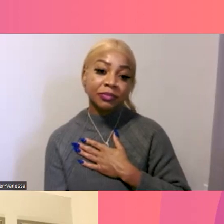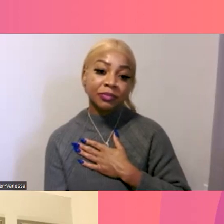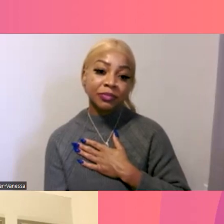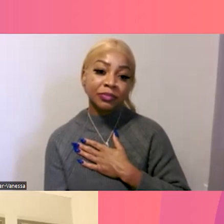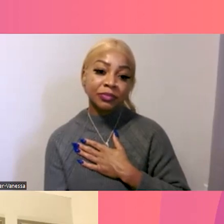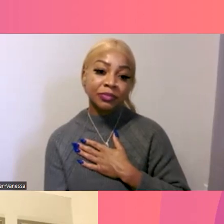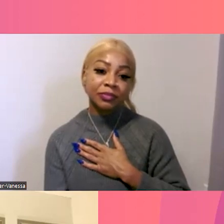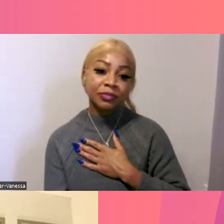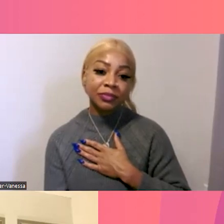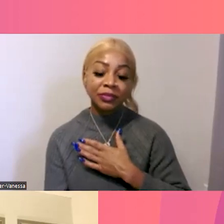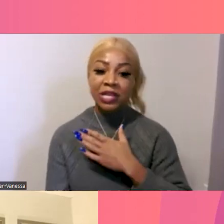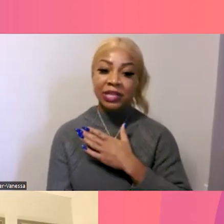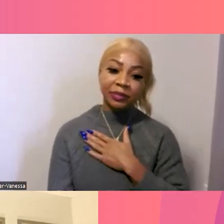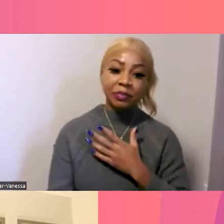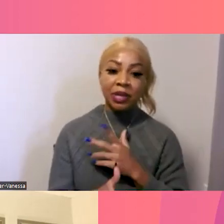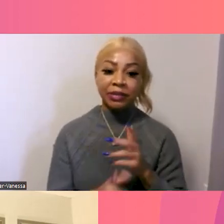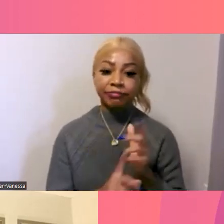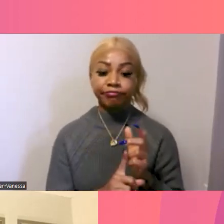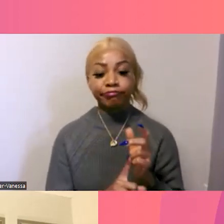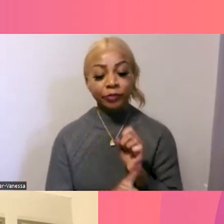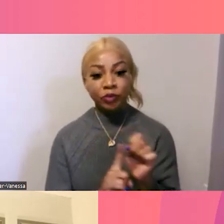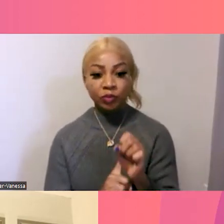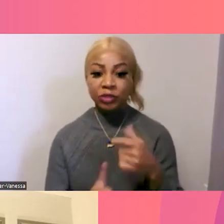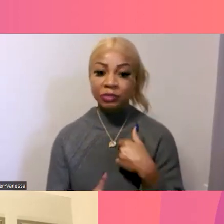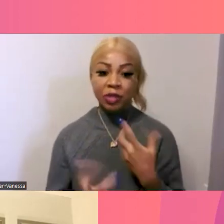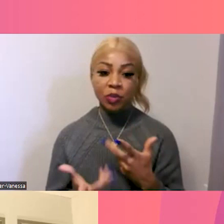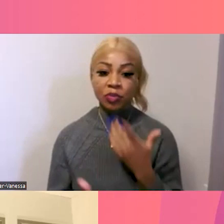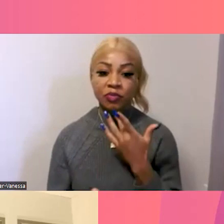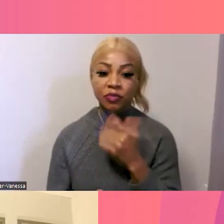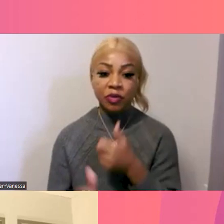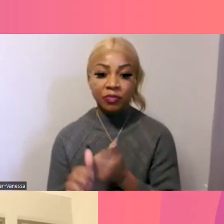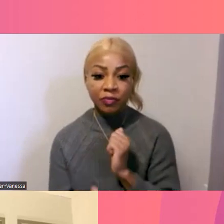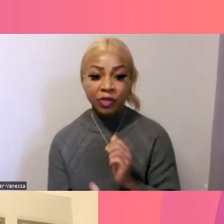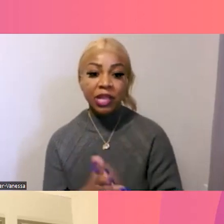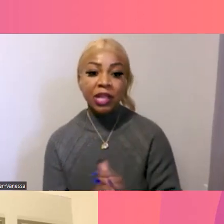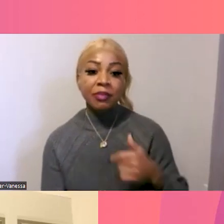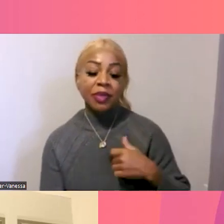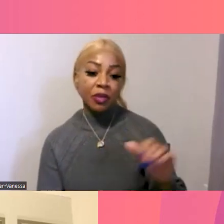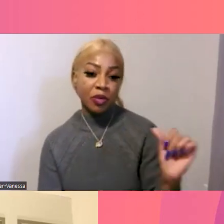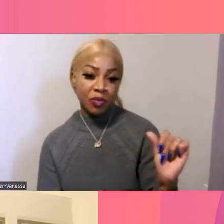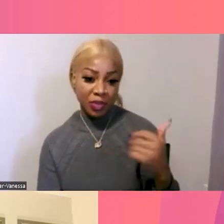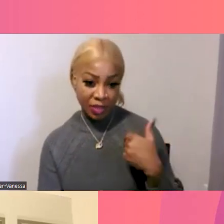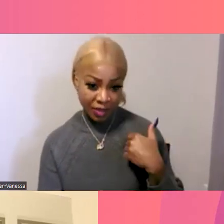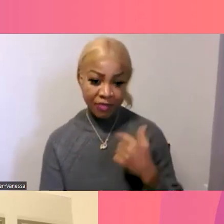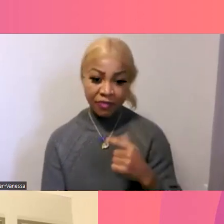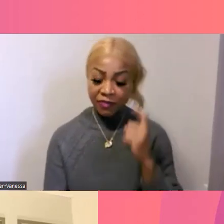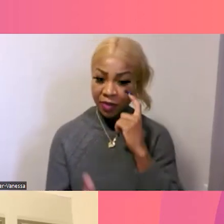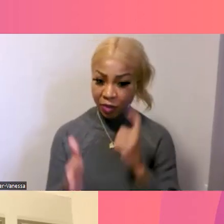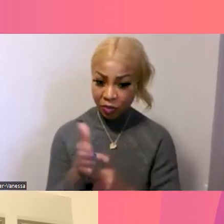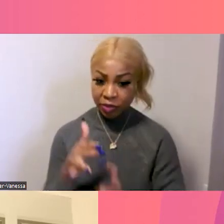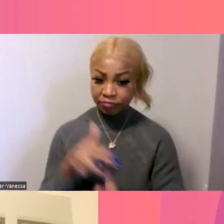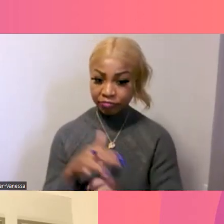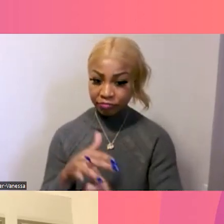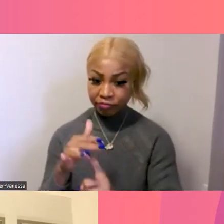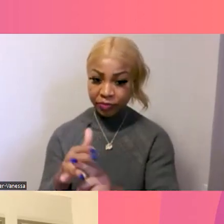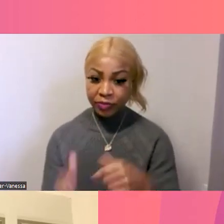this. But I see a rheumatologist frequently for rheumatoid arthritis. And one thing that comes up quite a bit is I